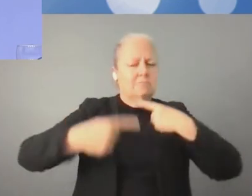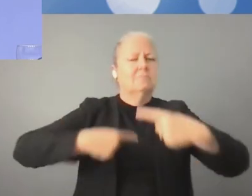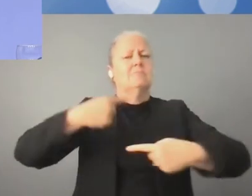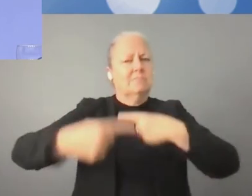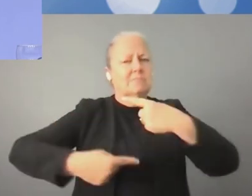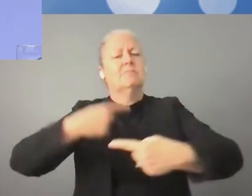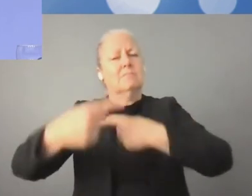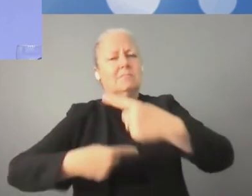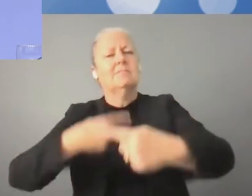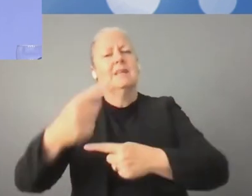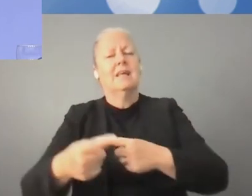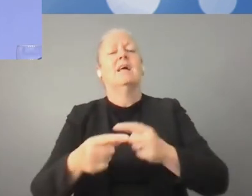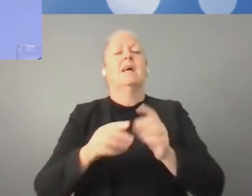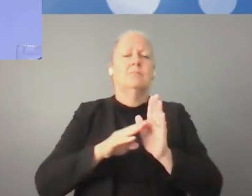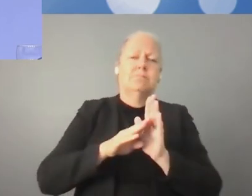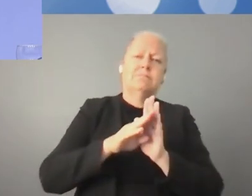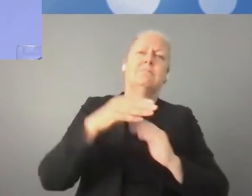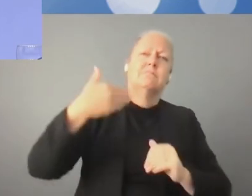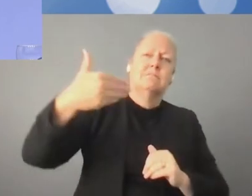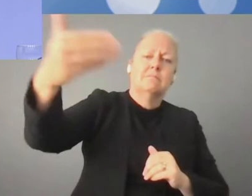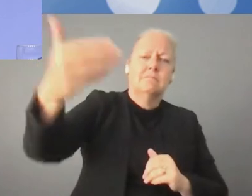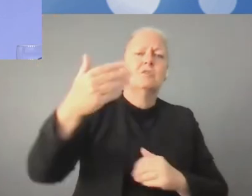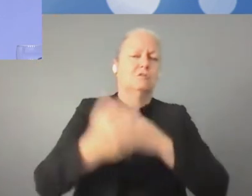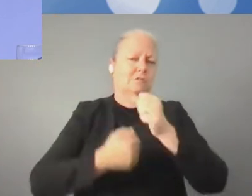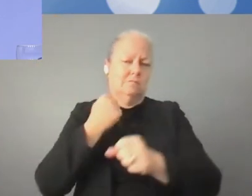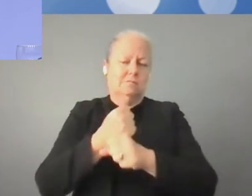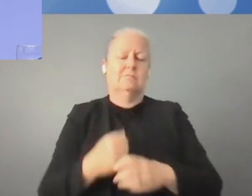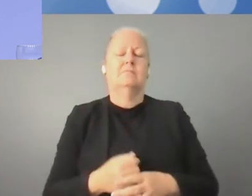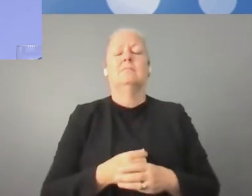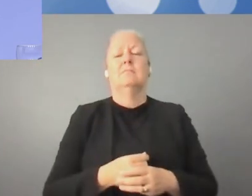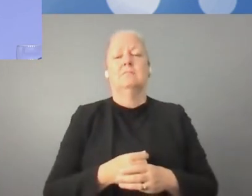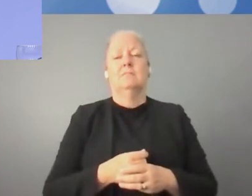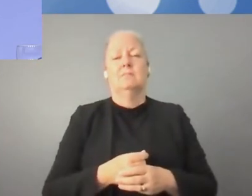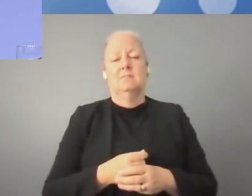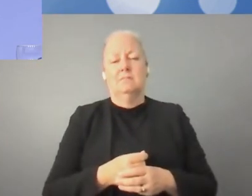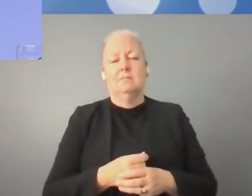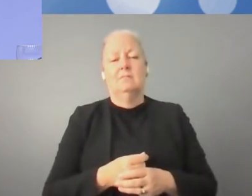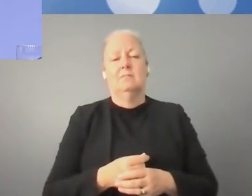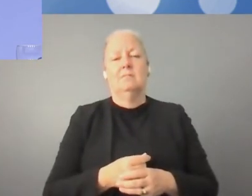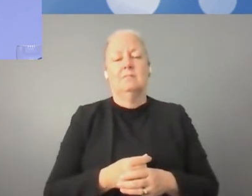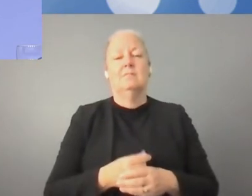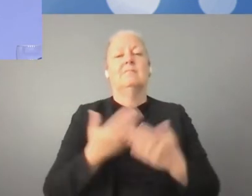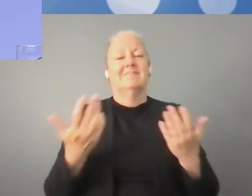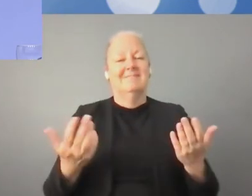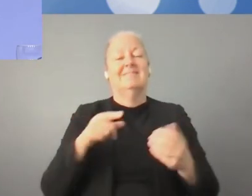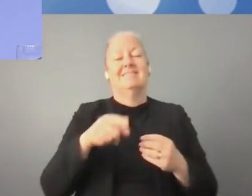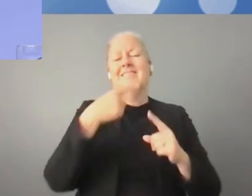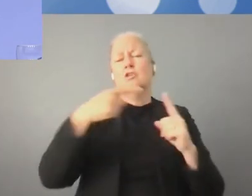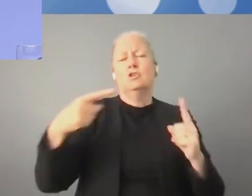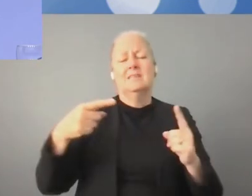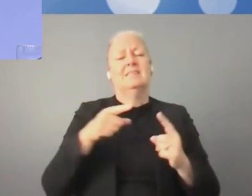decades to come and without doubt the world ahead of us is is digital it is digital